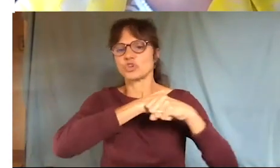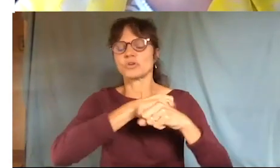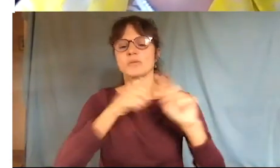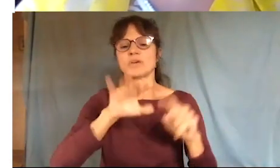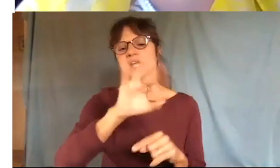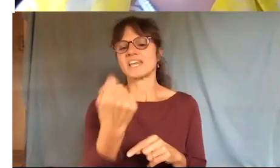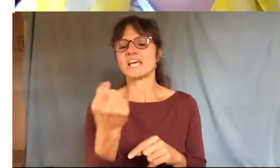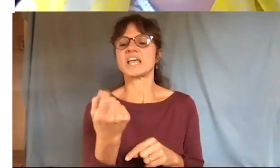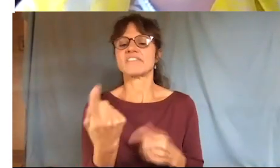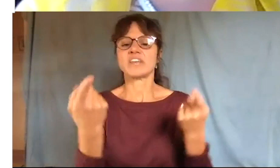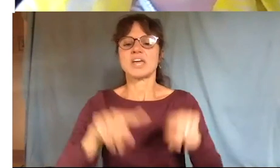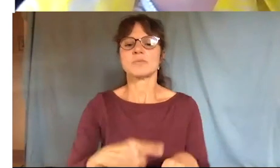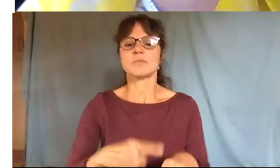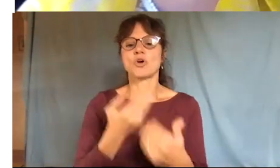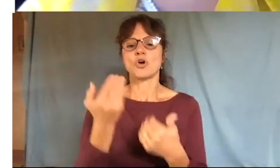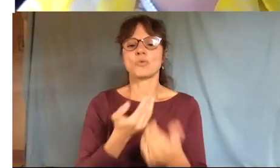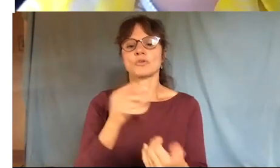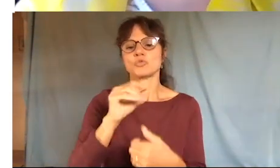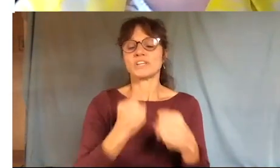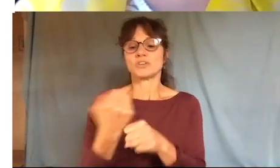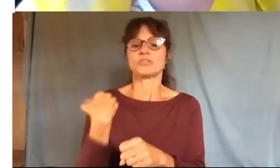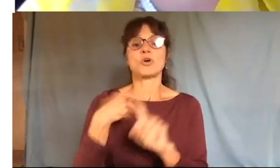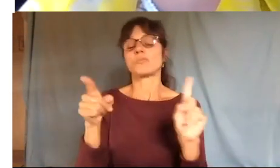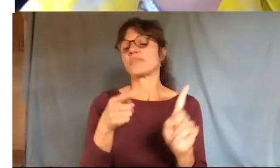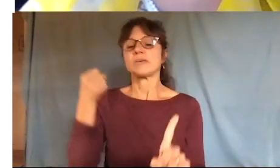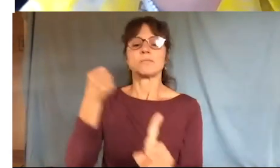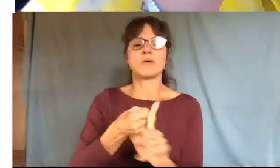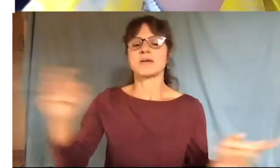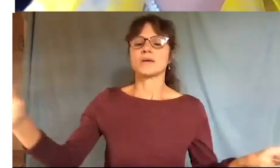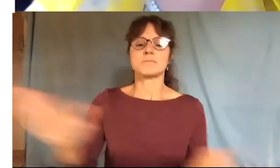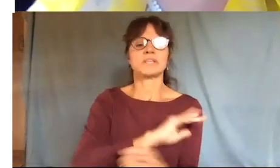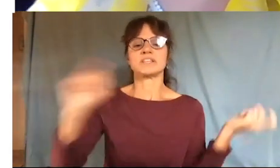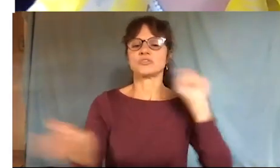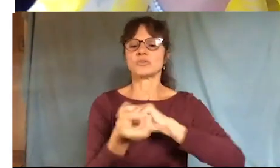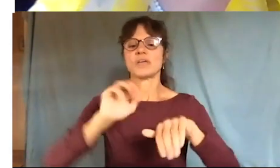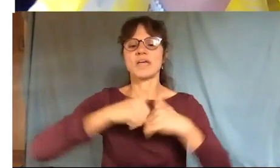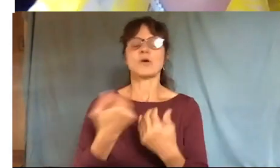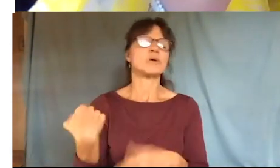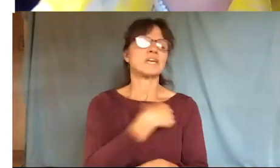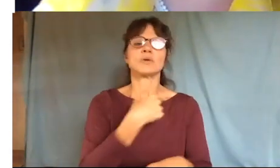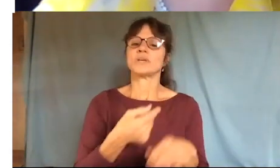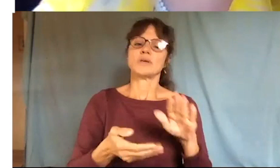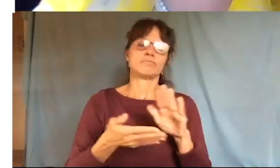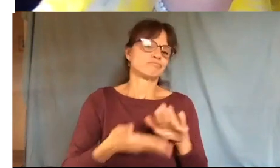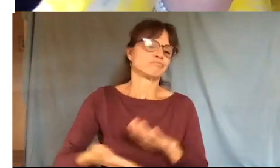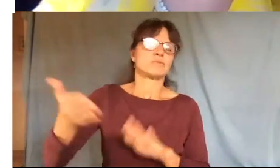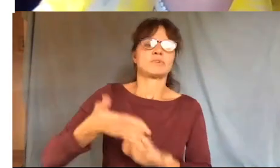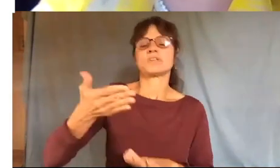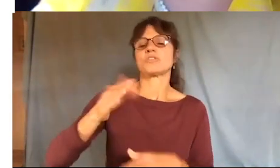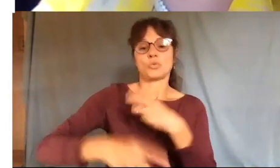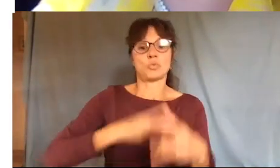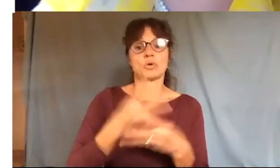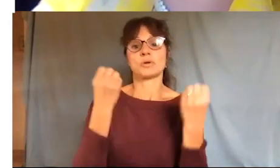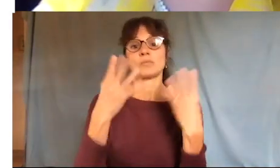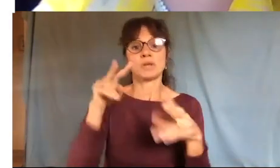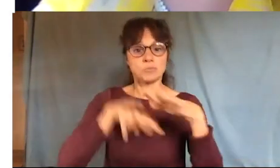nearly 2 decades ago, but its impact completely transformed the way we move through the world. and many are predicting